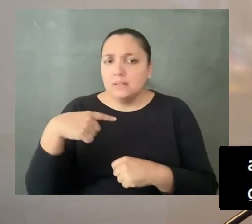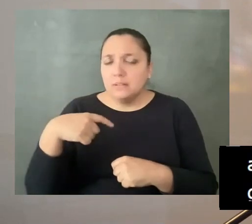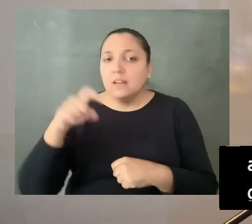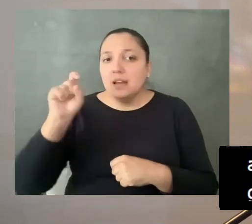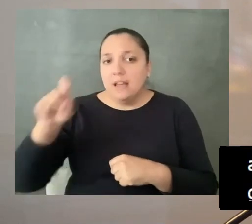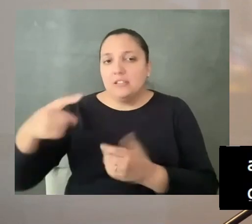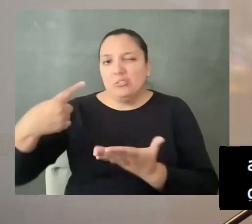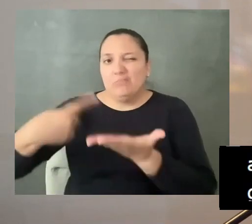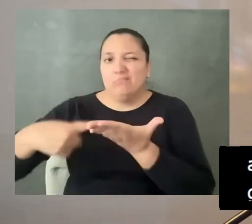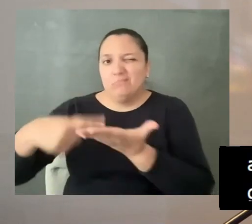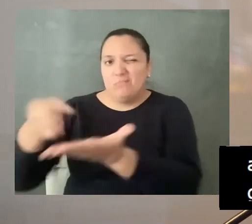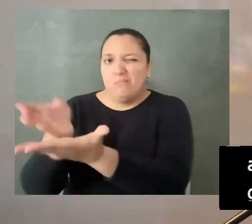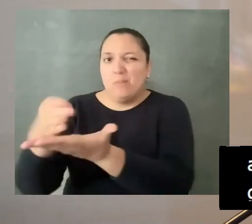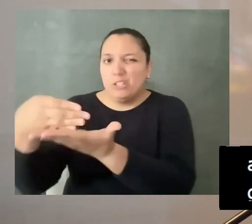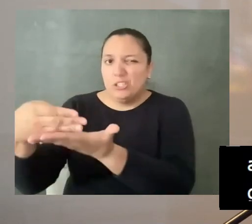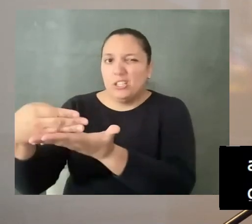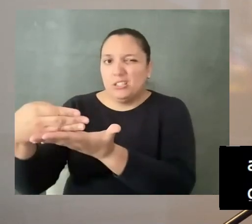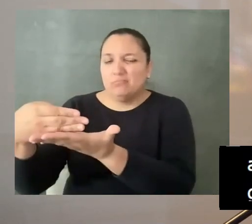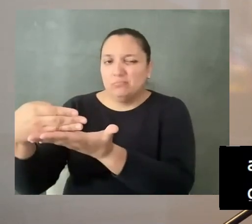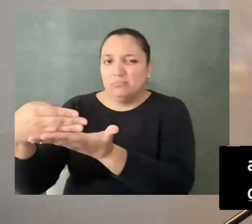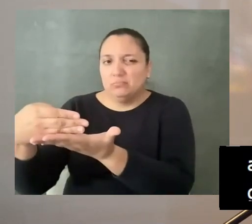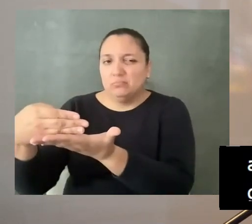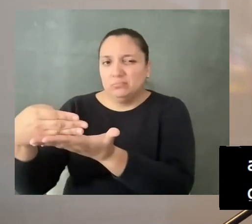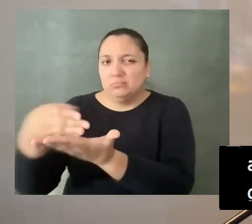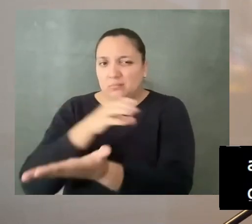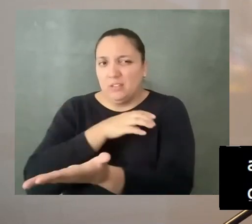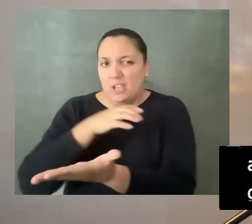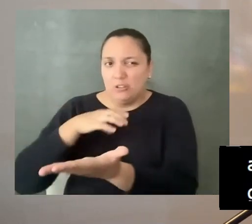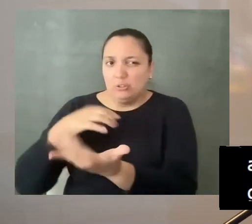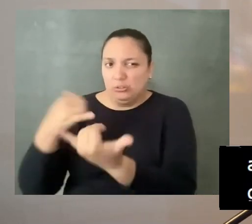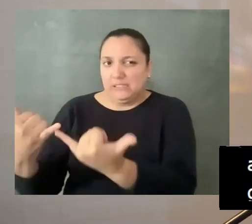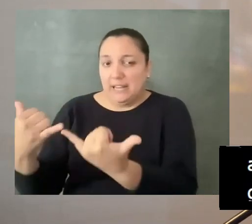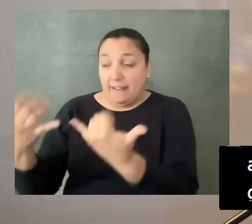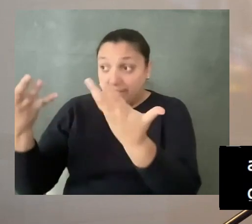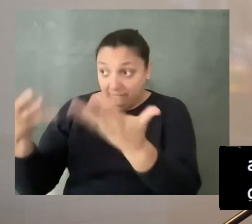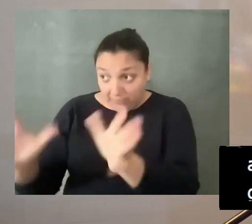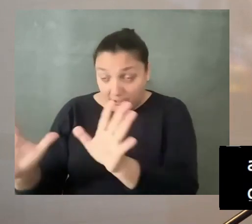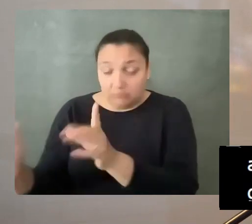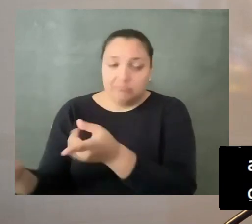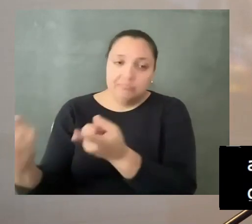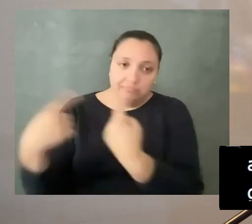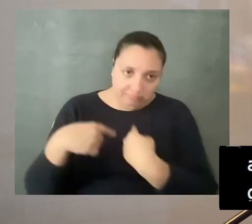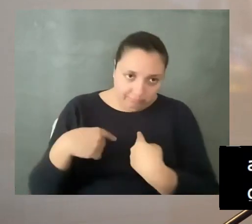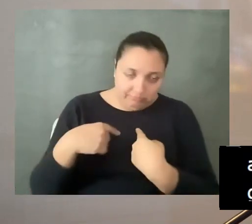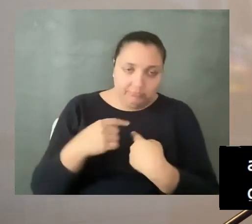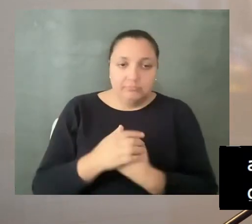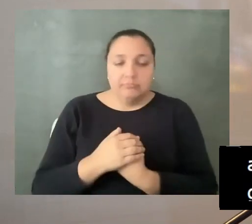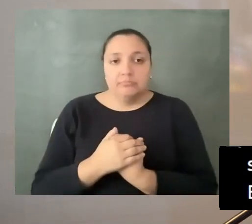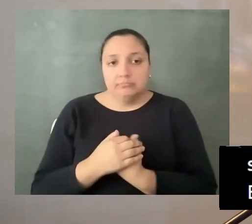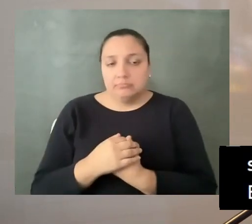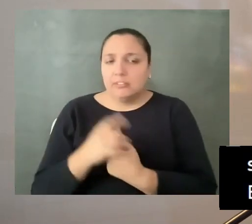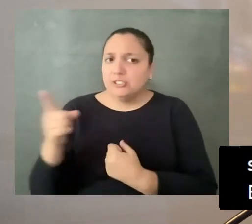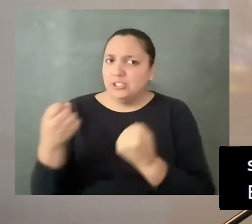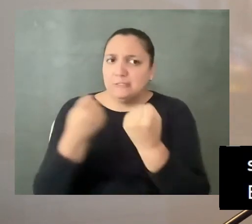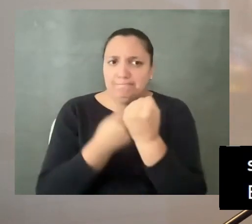conversations that are going on at City Council today, but certainly a longtime advocate and